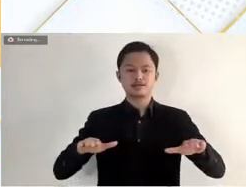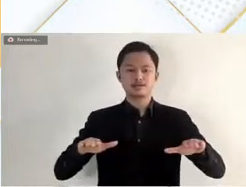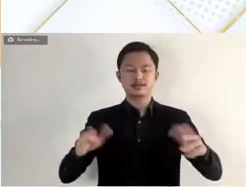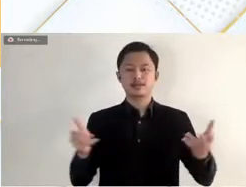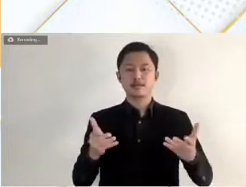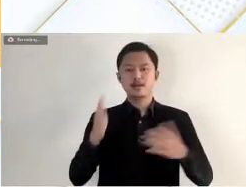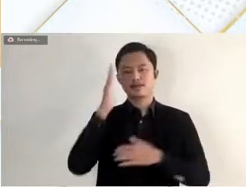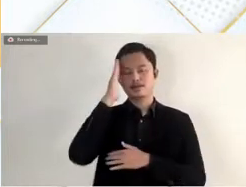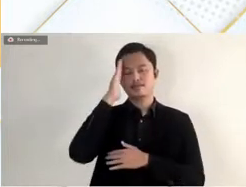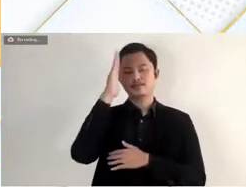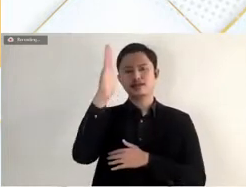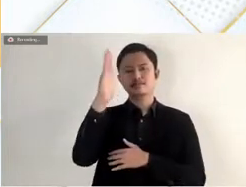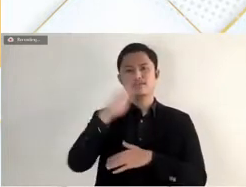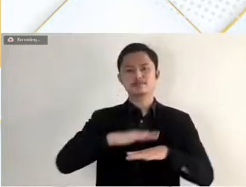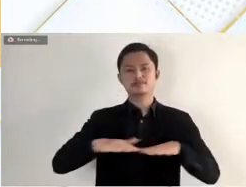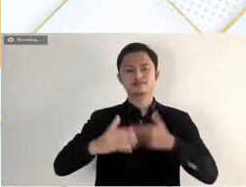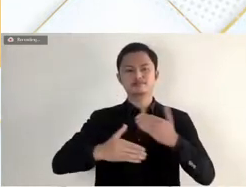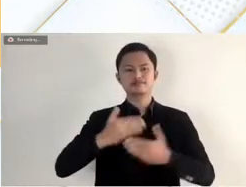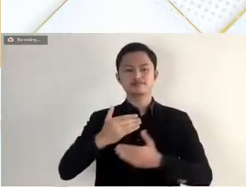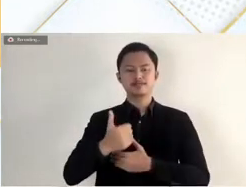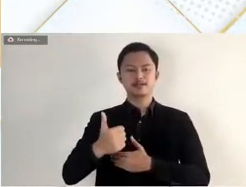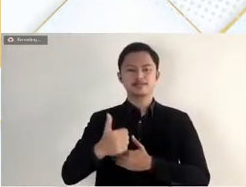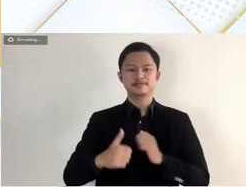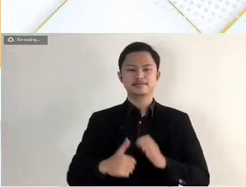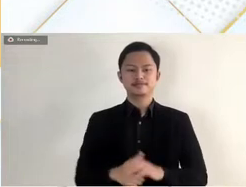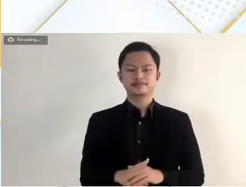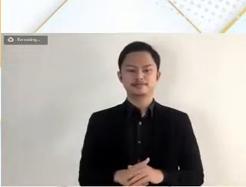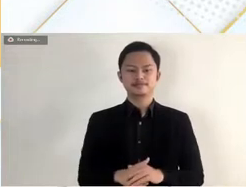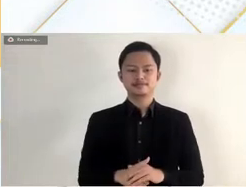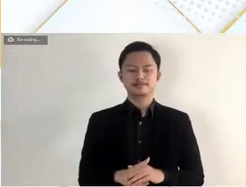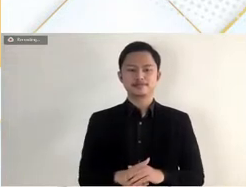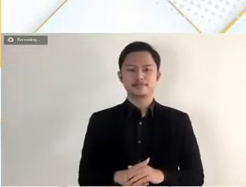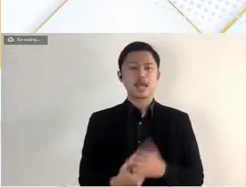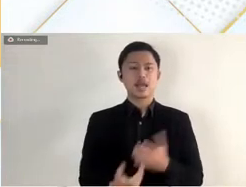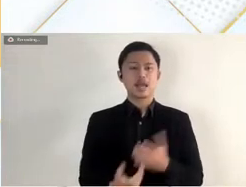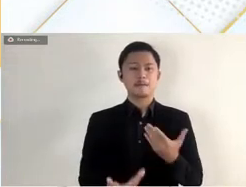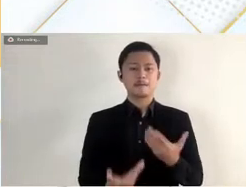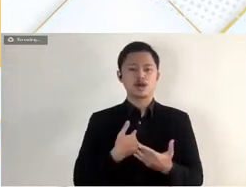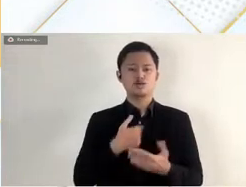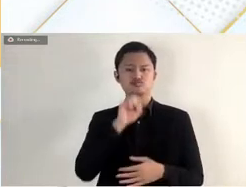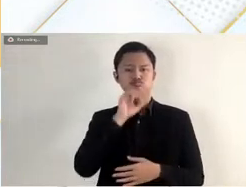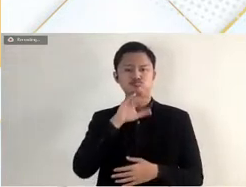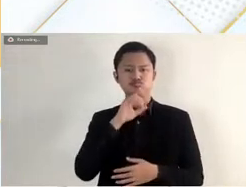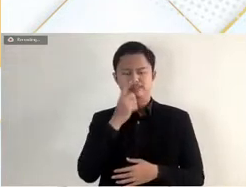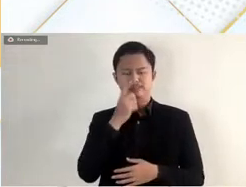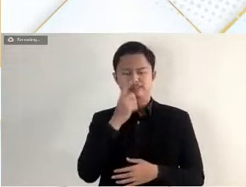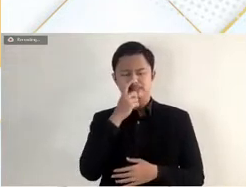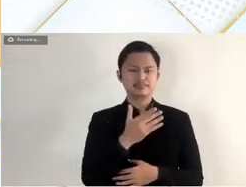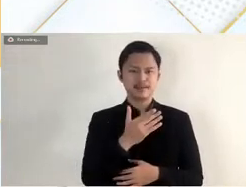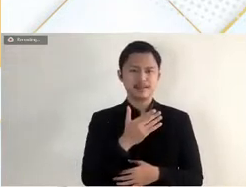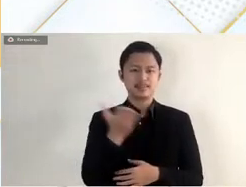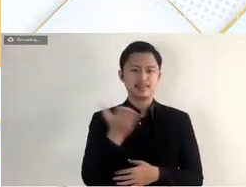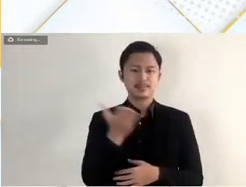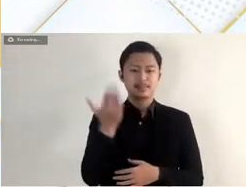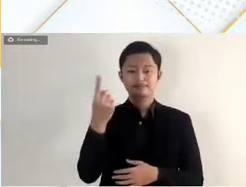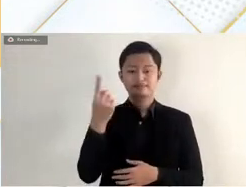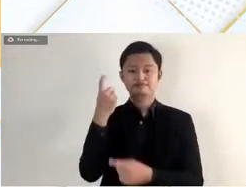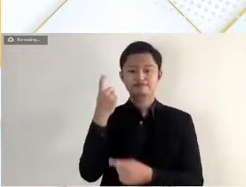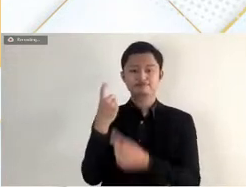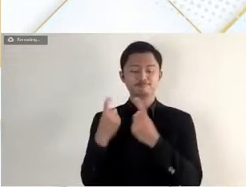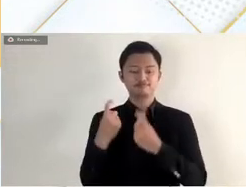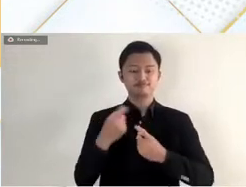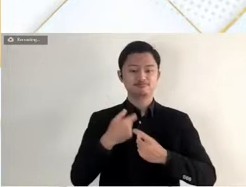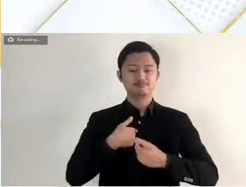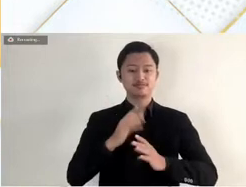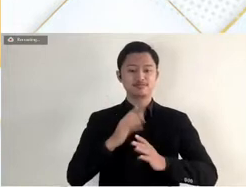future. So let me just quickly respond to some to the questions that have been raised by our